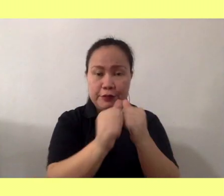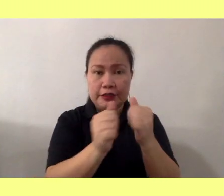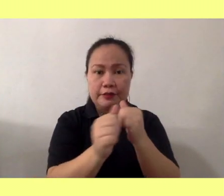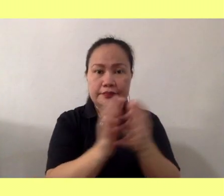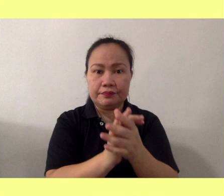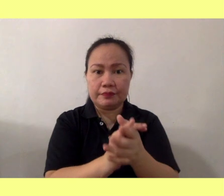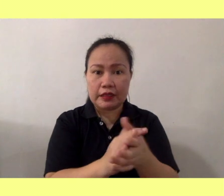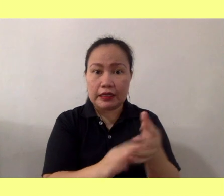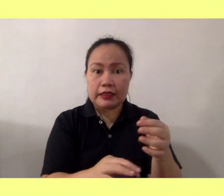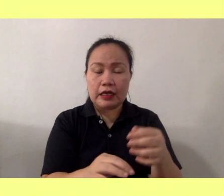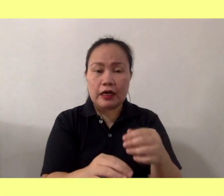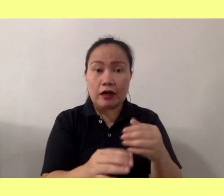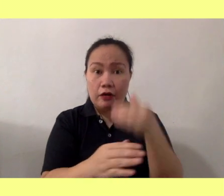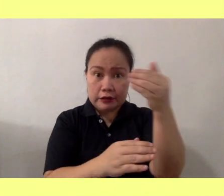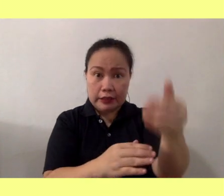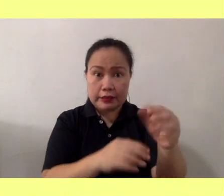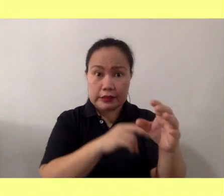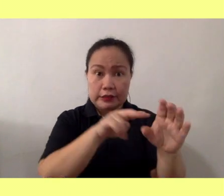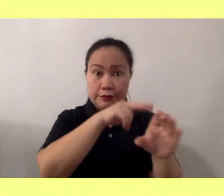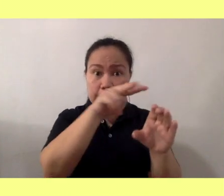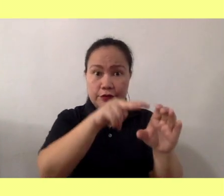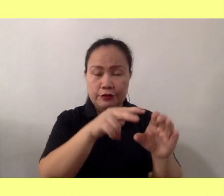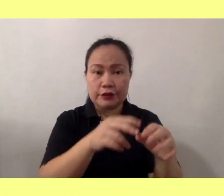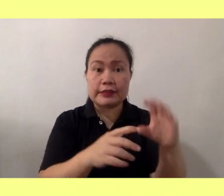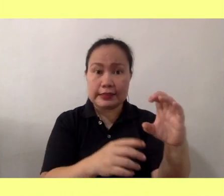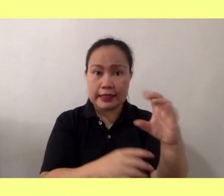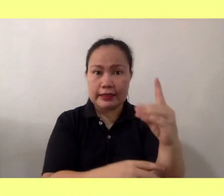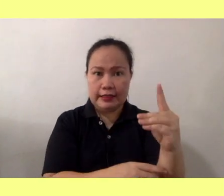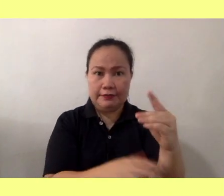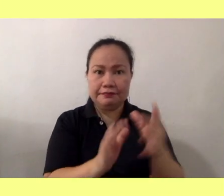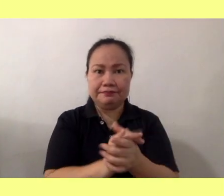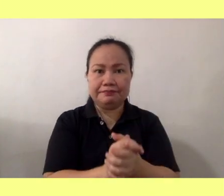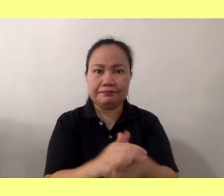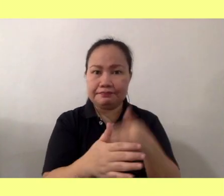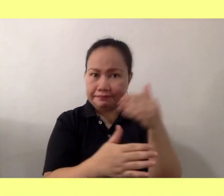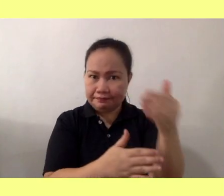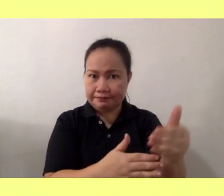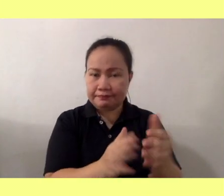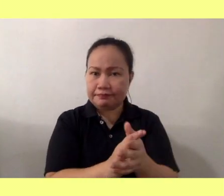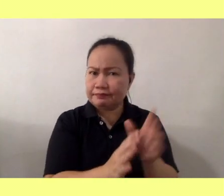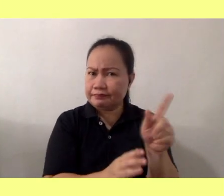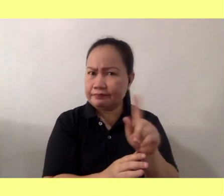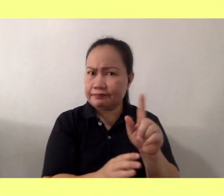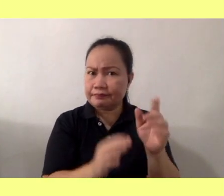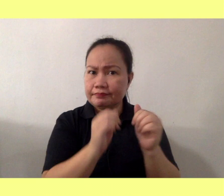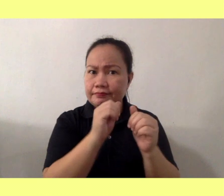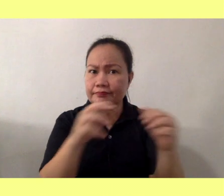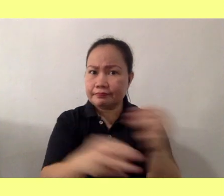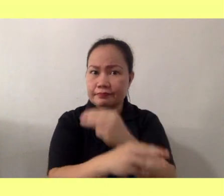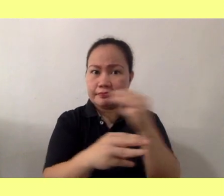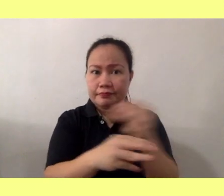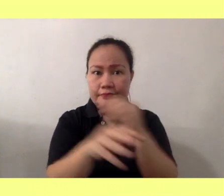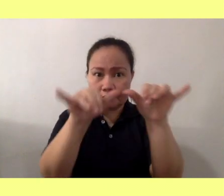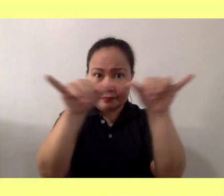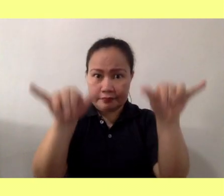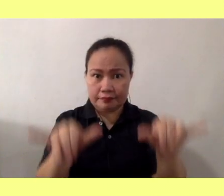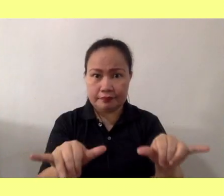postulates and theorems. So let's define first what is a mathematical